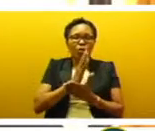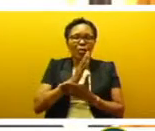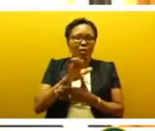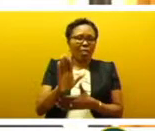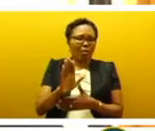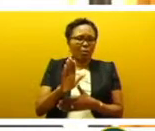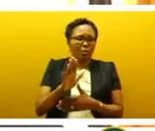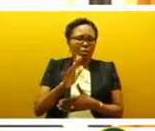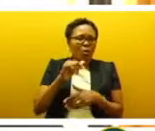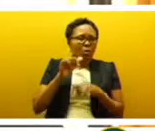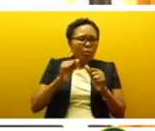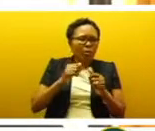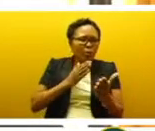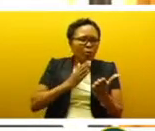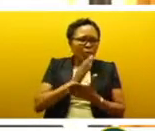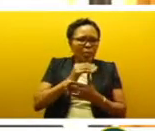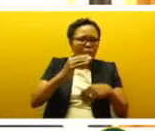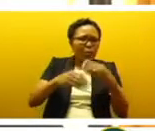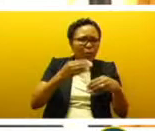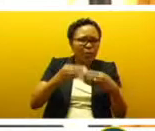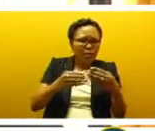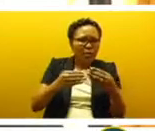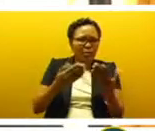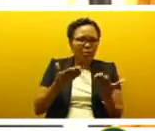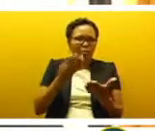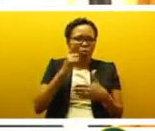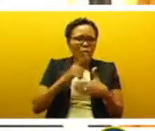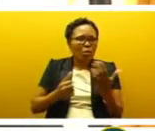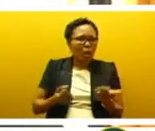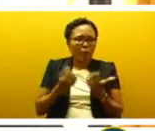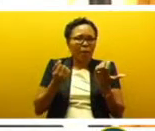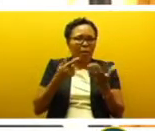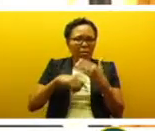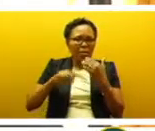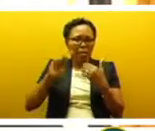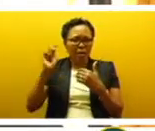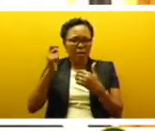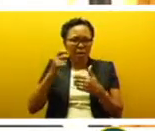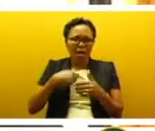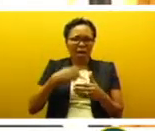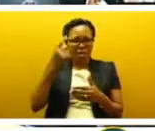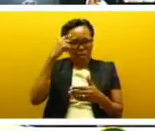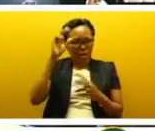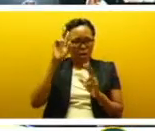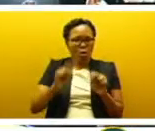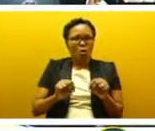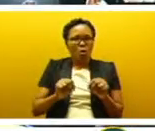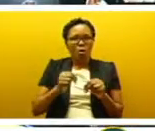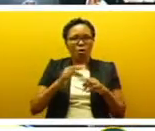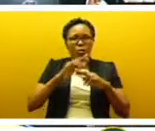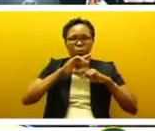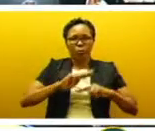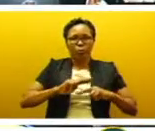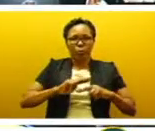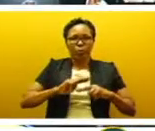the processes under which they have taken through this country? I bet not. I beg to rest. Much obliged.